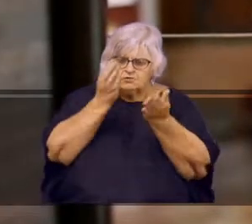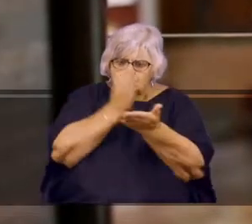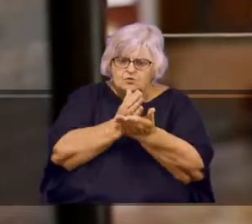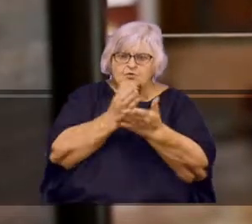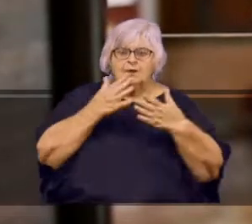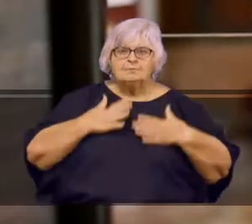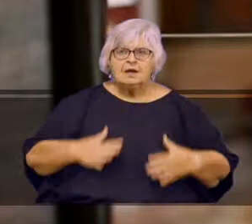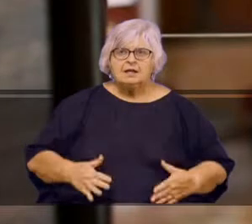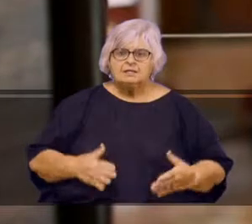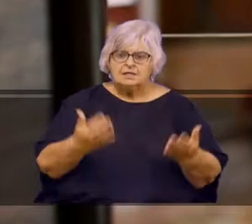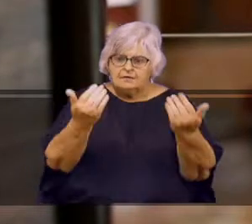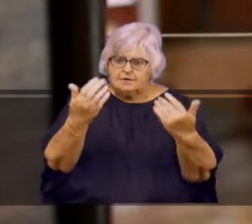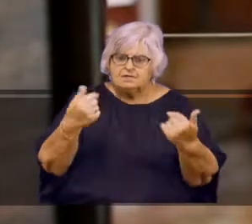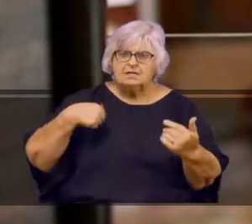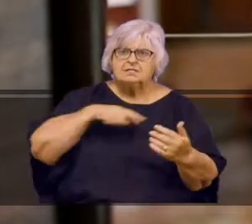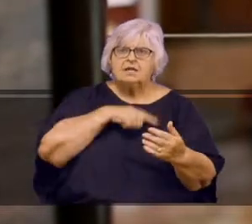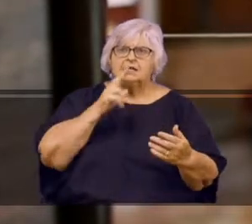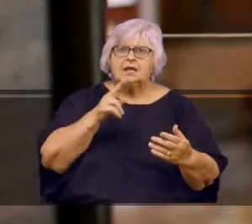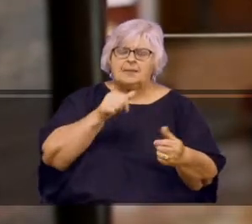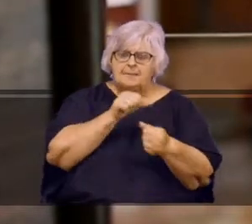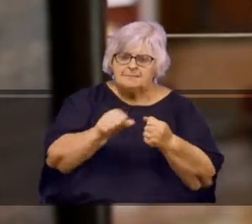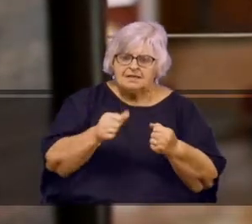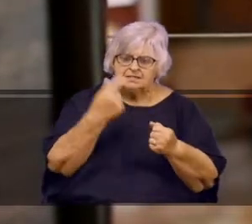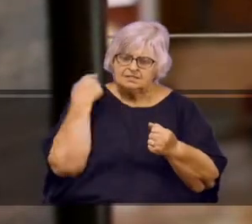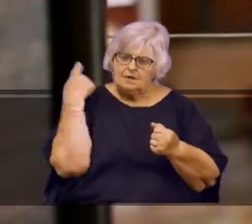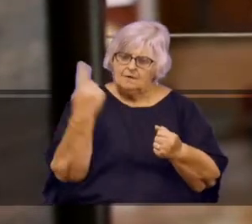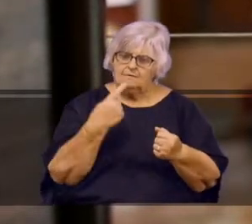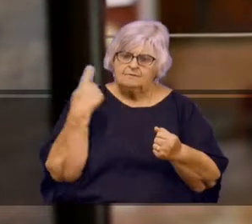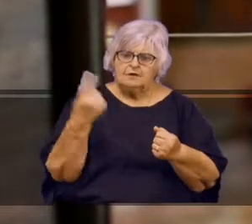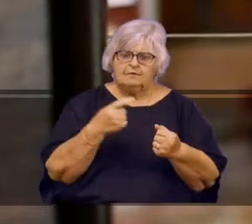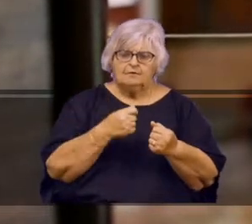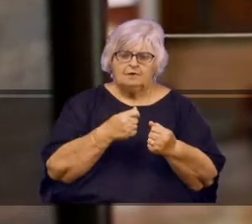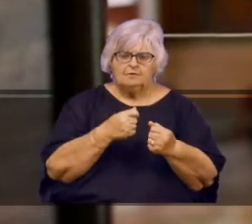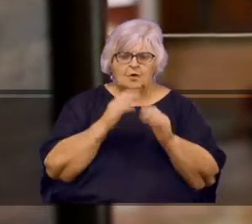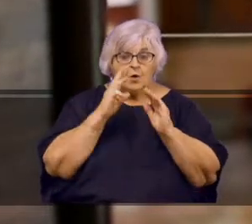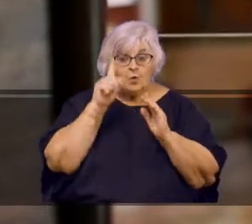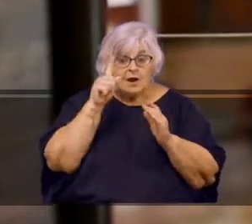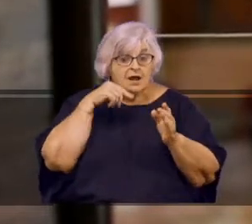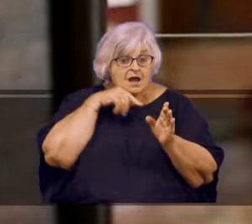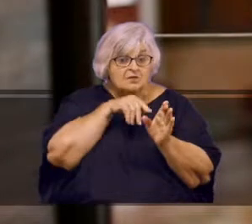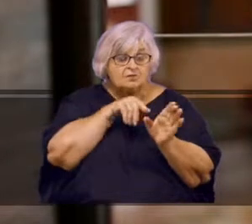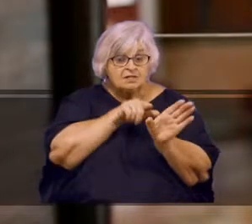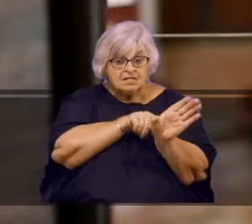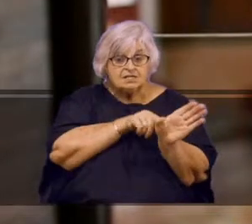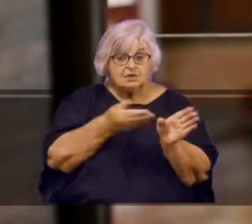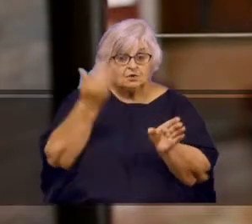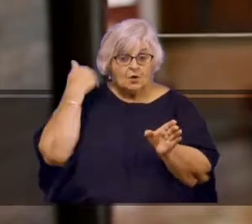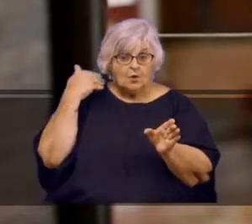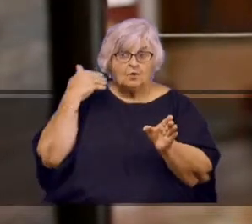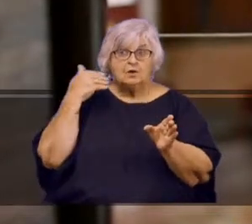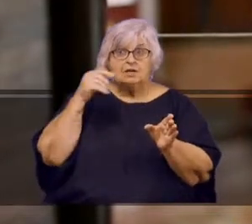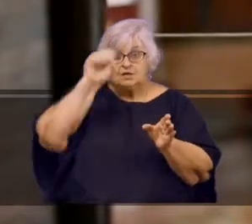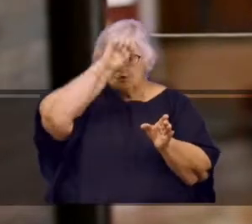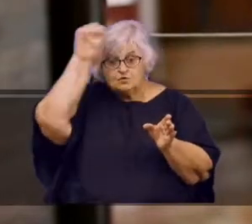humanity. It invites us again to be our best selves. If it was so 100 years ago on the battlefields of